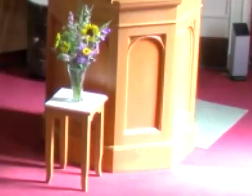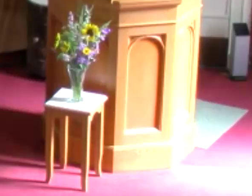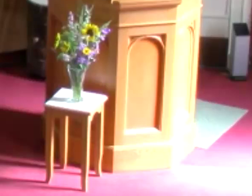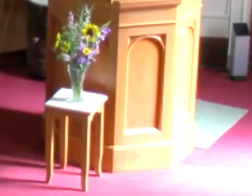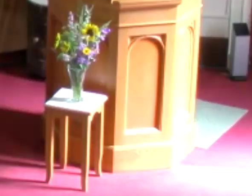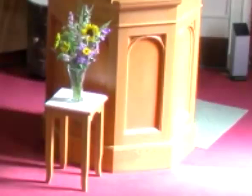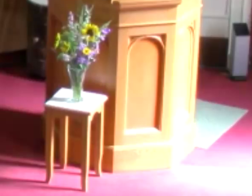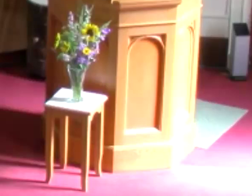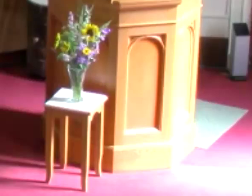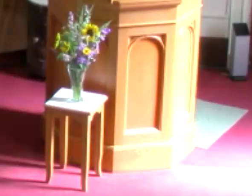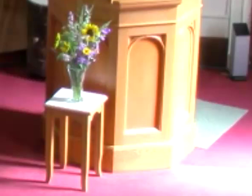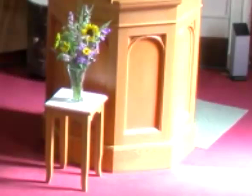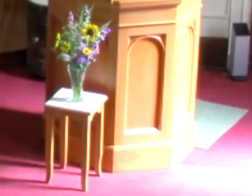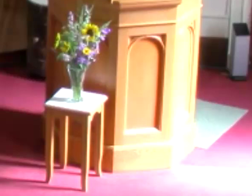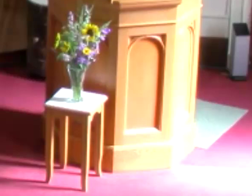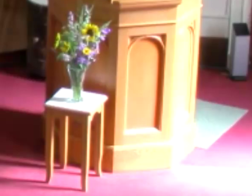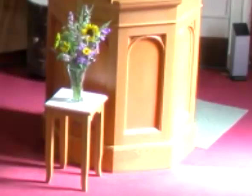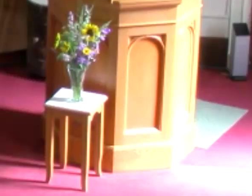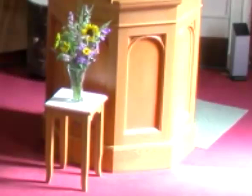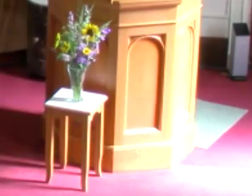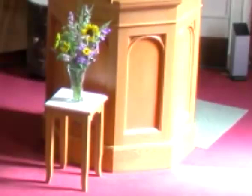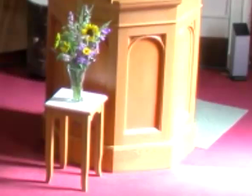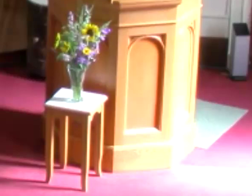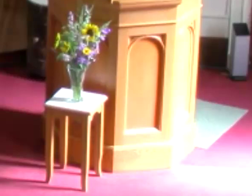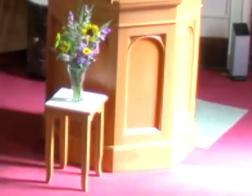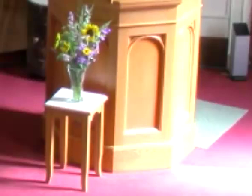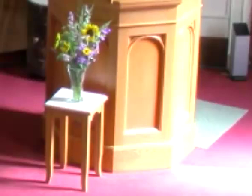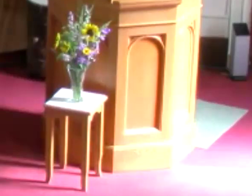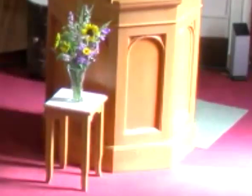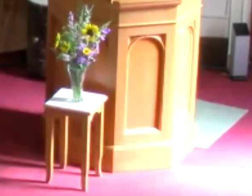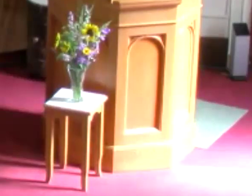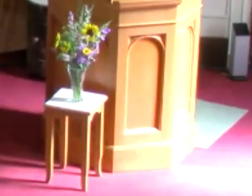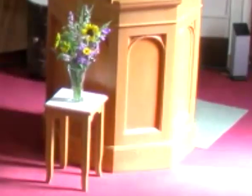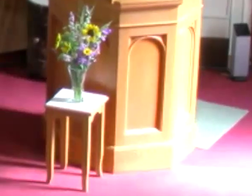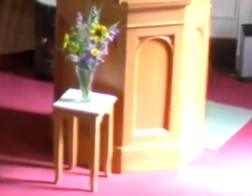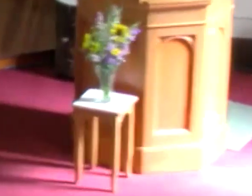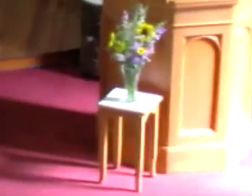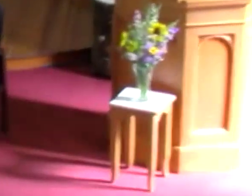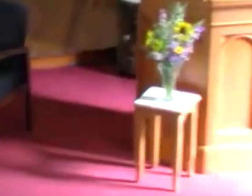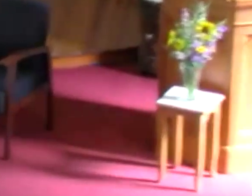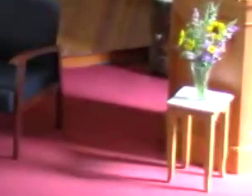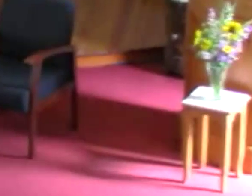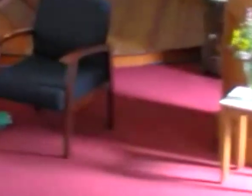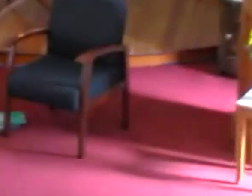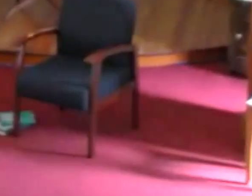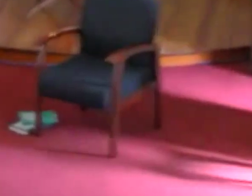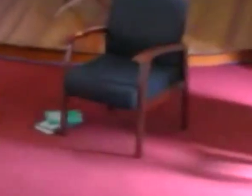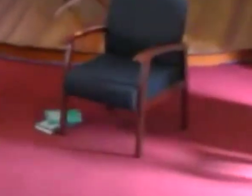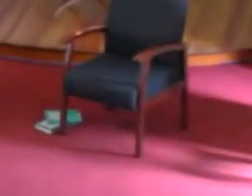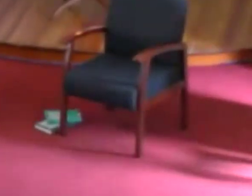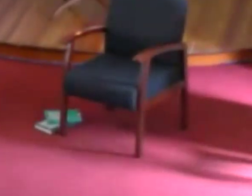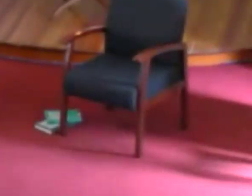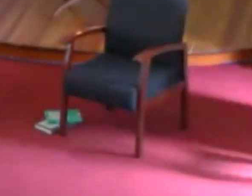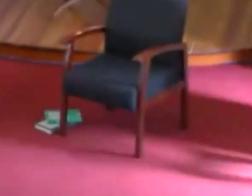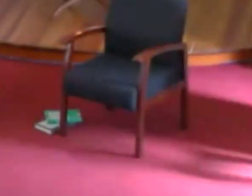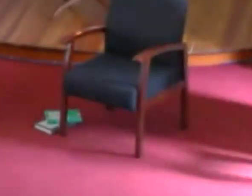Housh Gordon is the minister of the UU Church of Columbia, Missouri. Molly is passionate about Red State UU